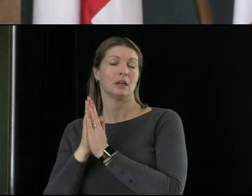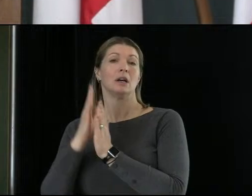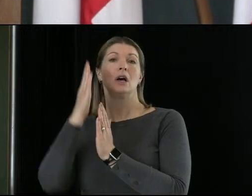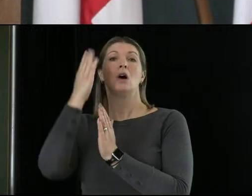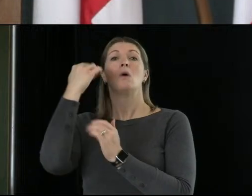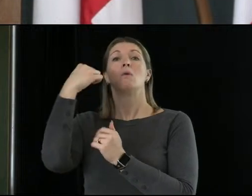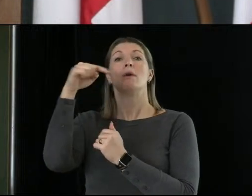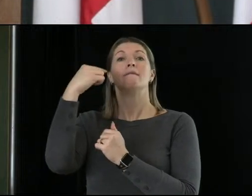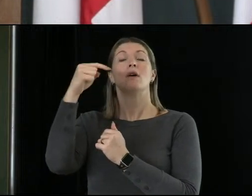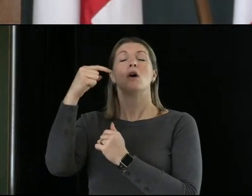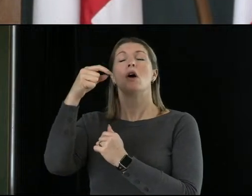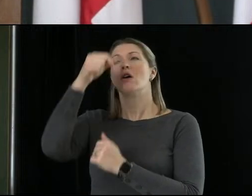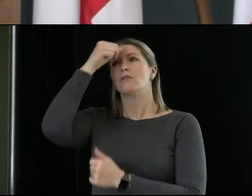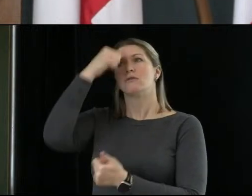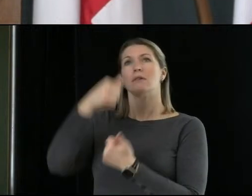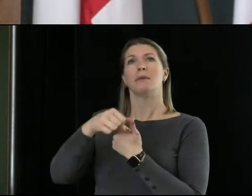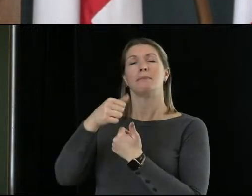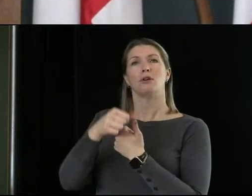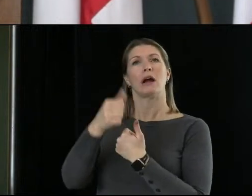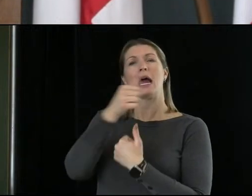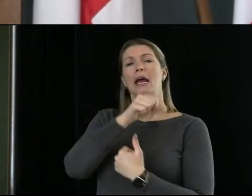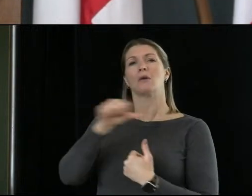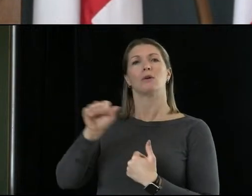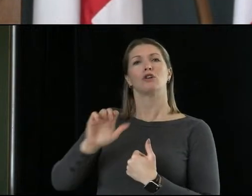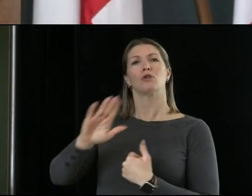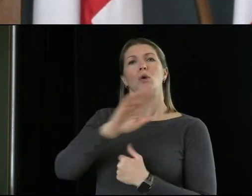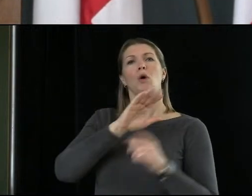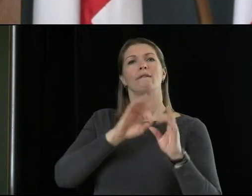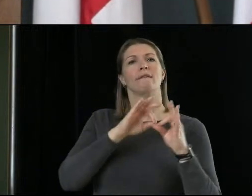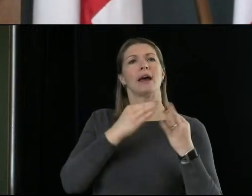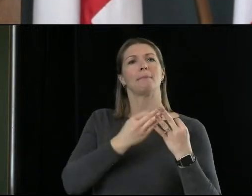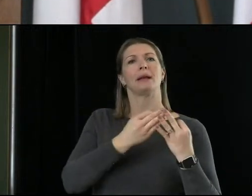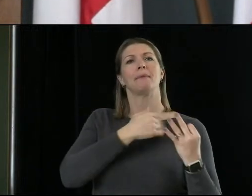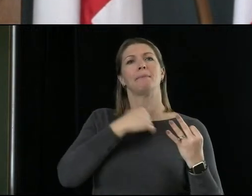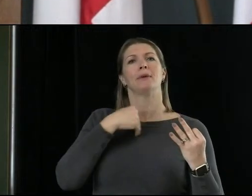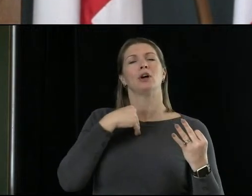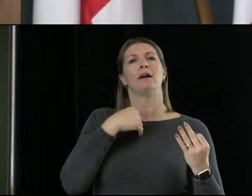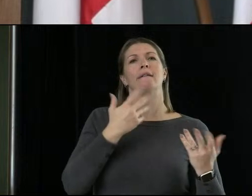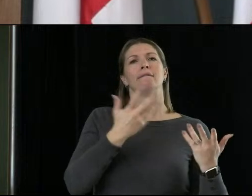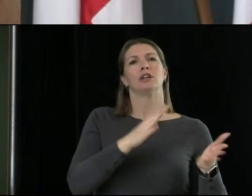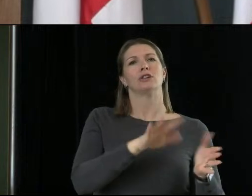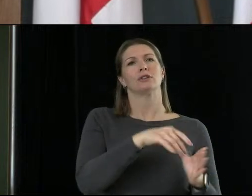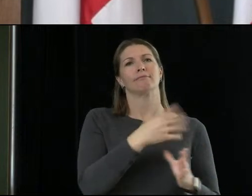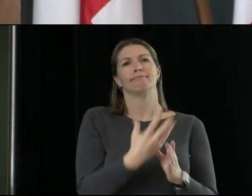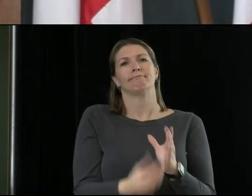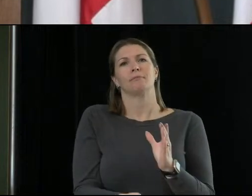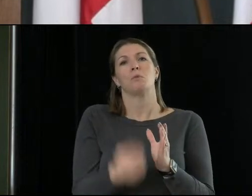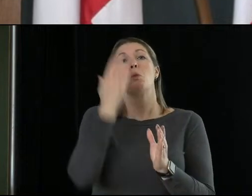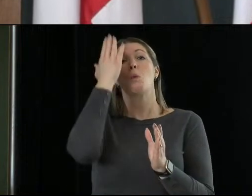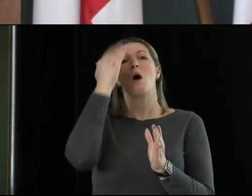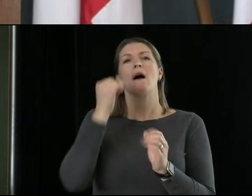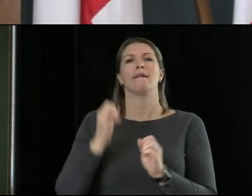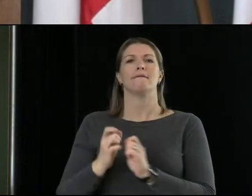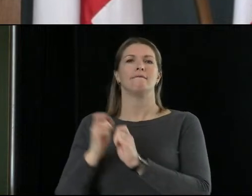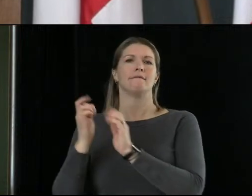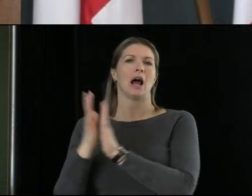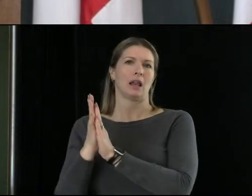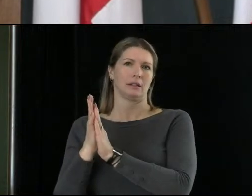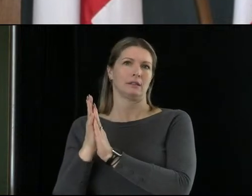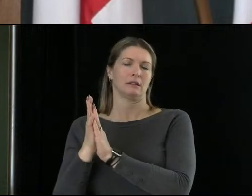ones whose lives were taken from them because of violence. This flag was